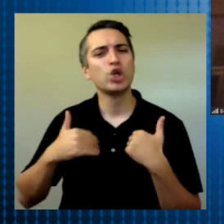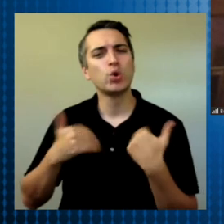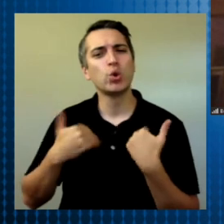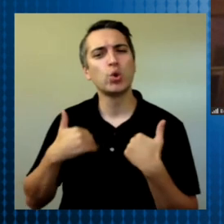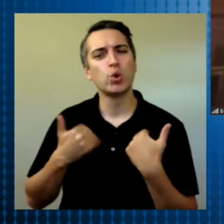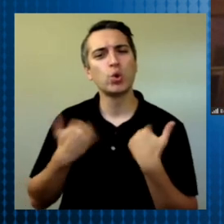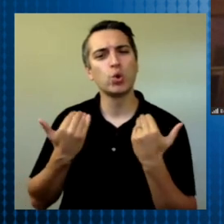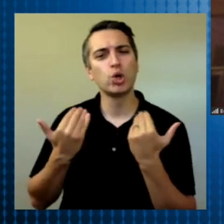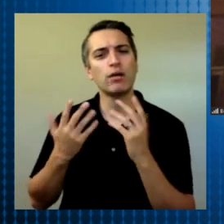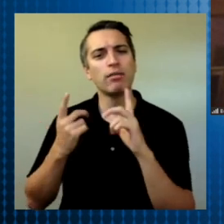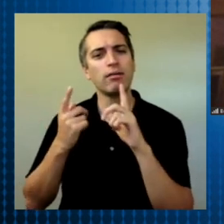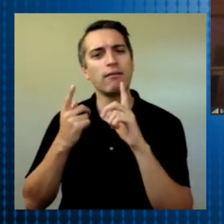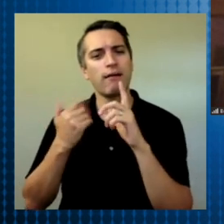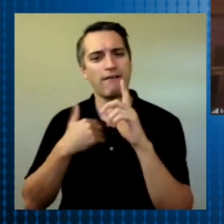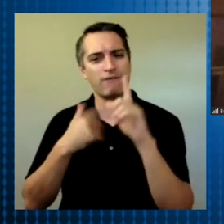you should strive to be?